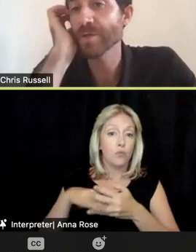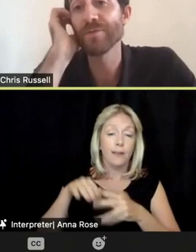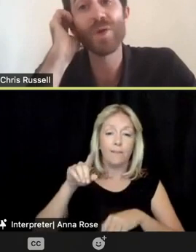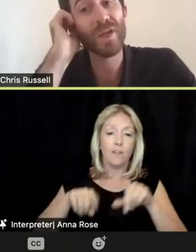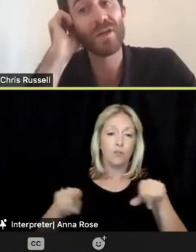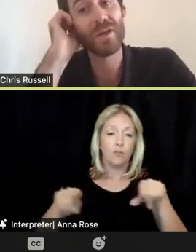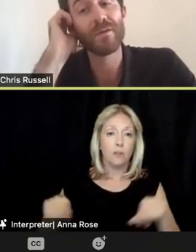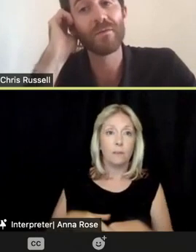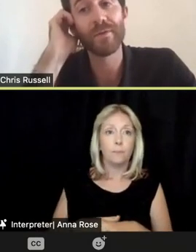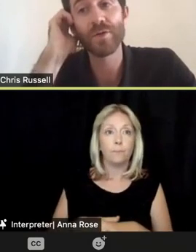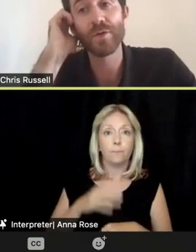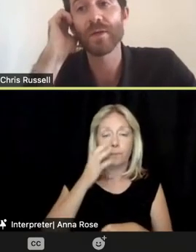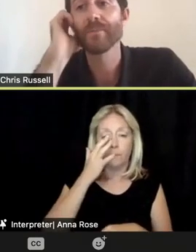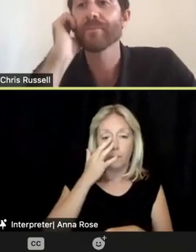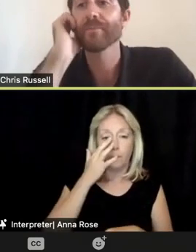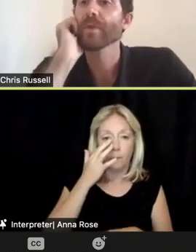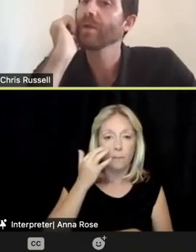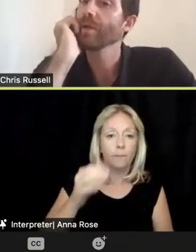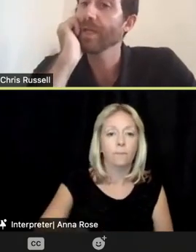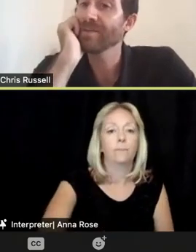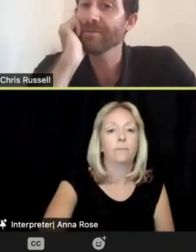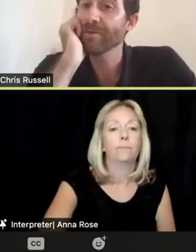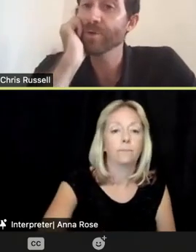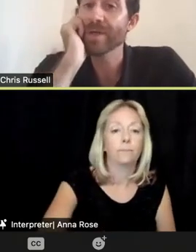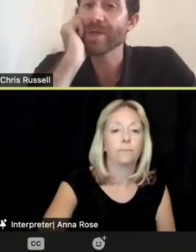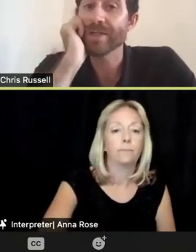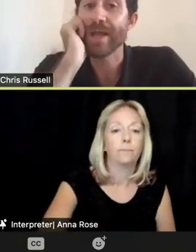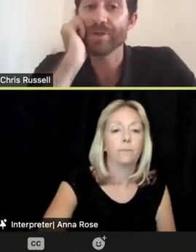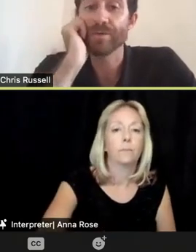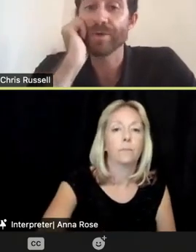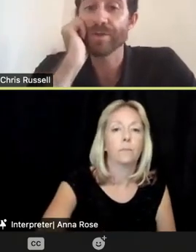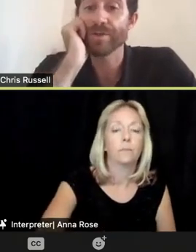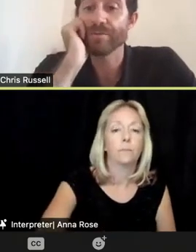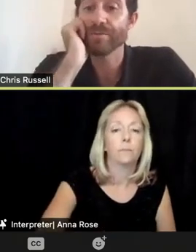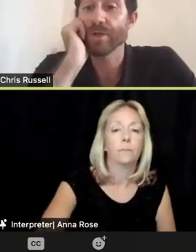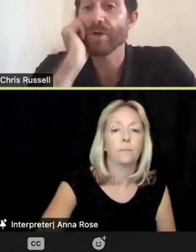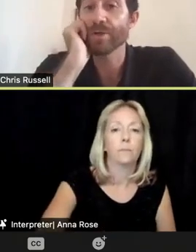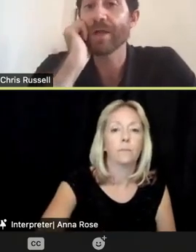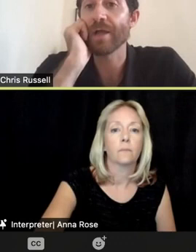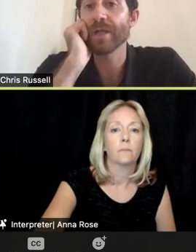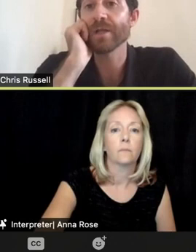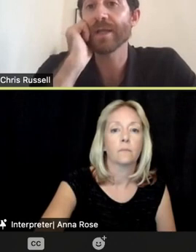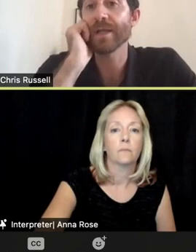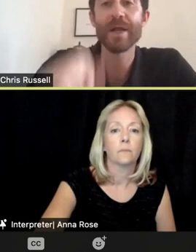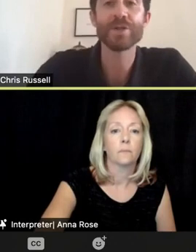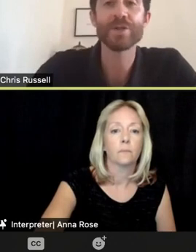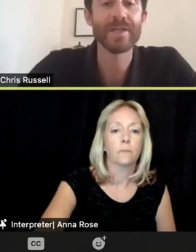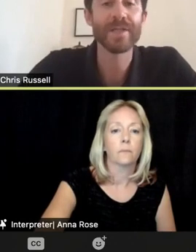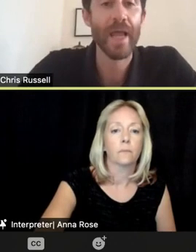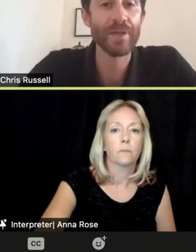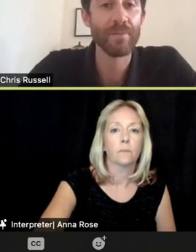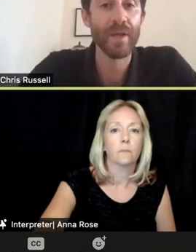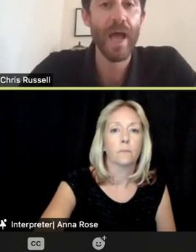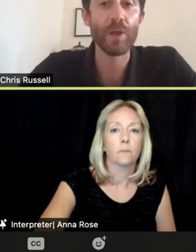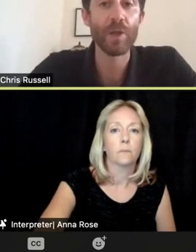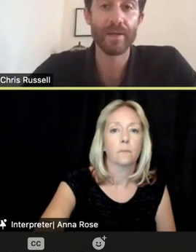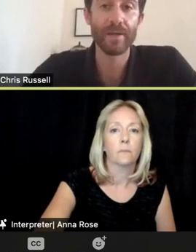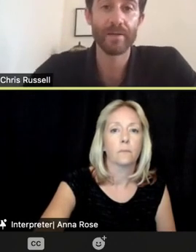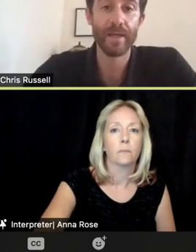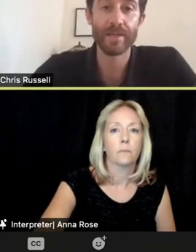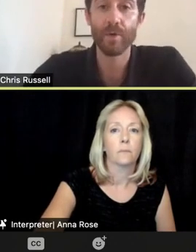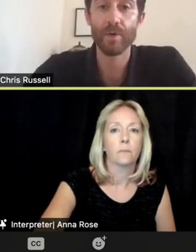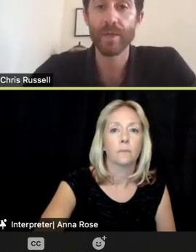In terms of looking visually, it's different from joint attention, which, a child can express joint attention but